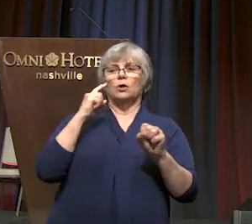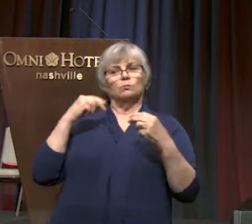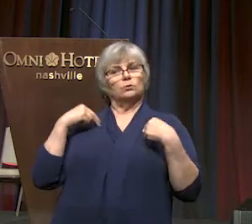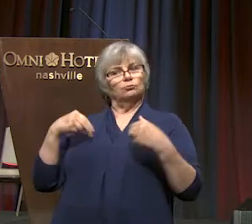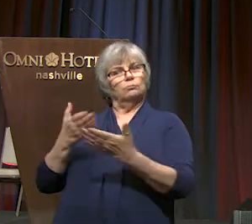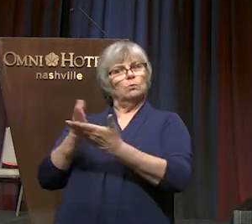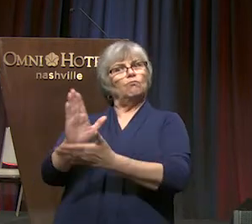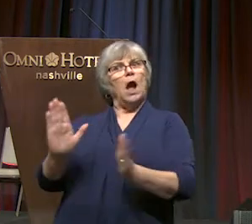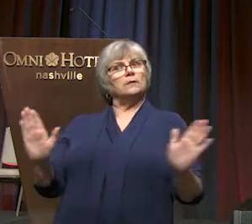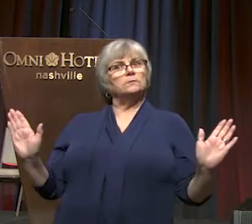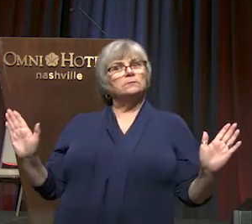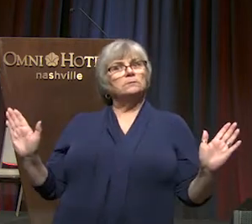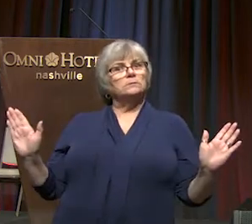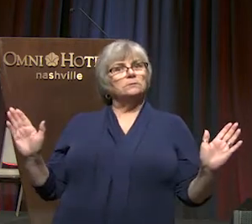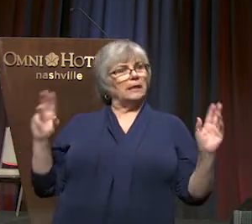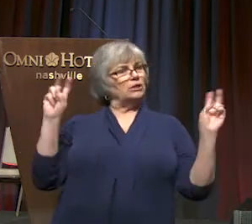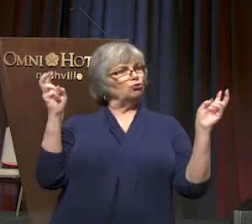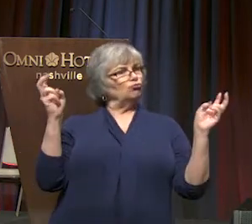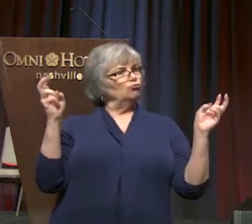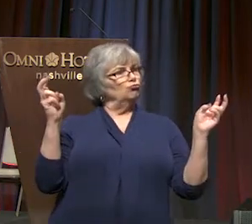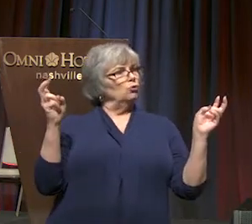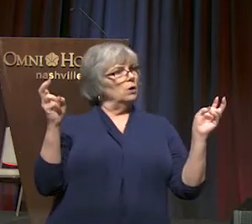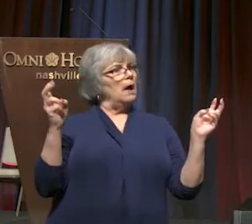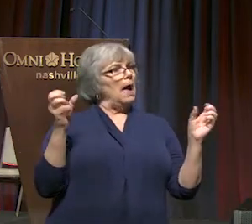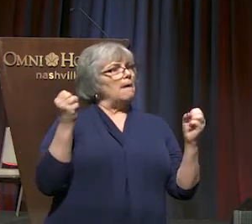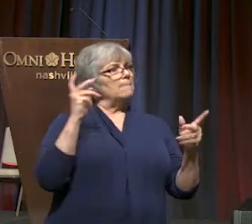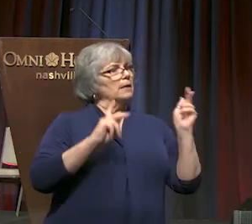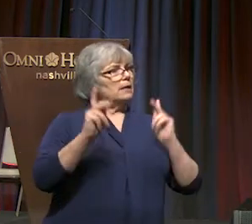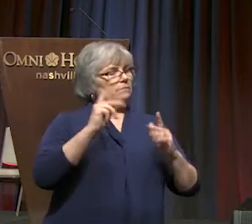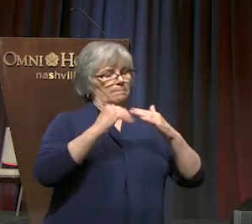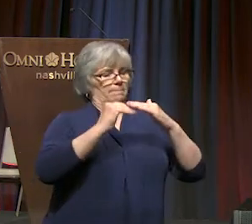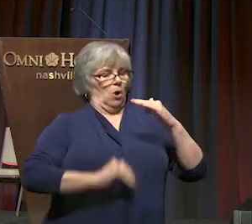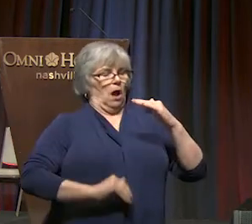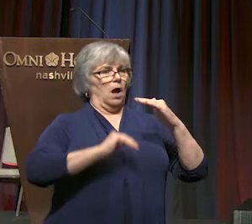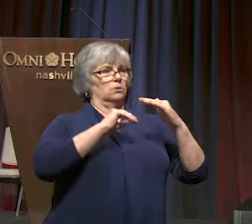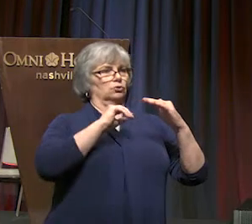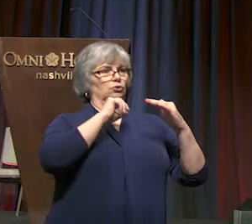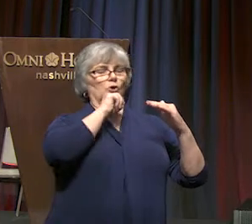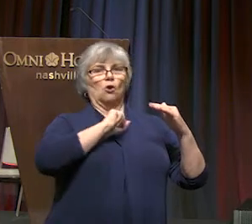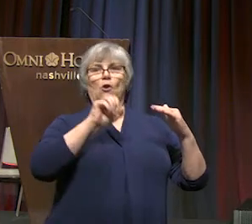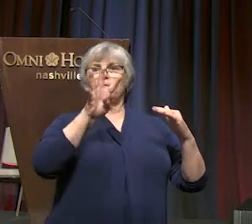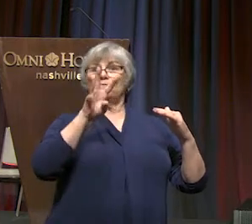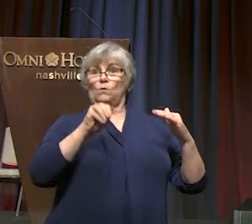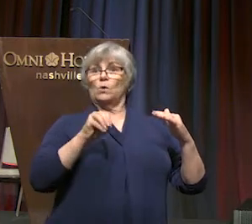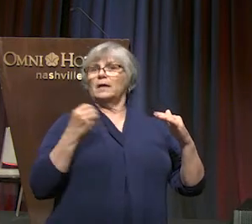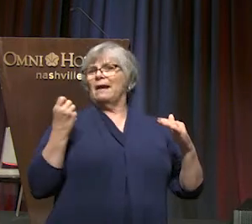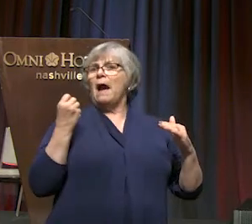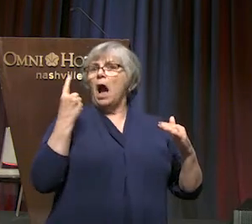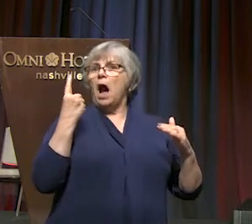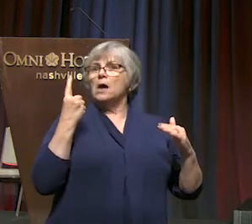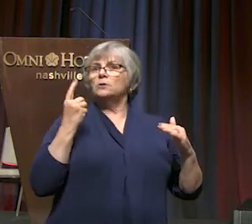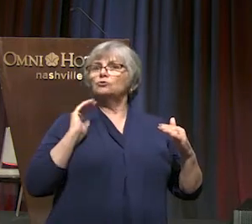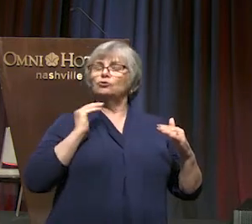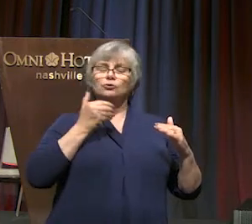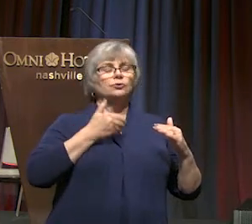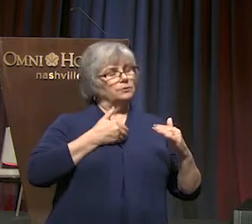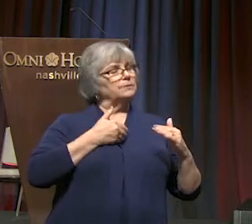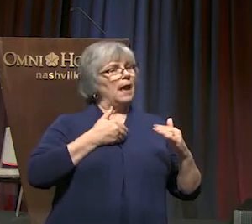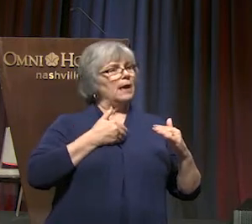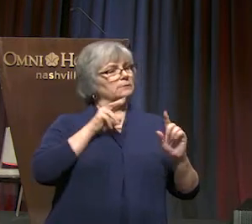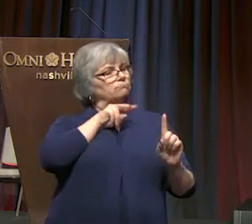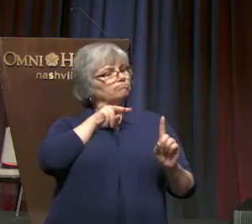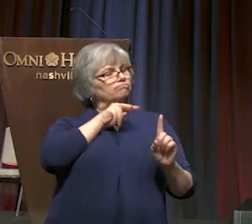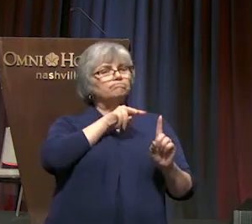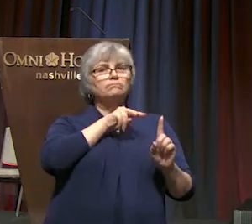issue, and the vast majority of people under 40 understands opposition to full